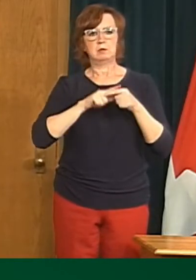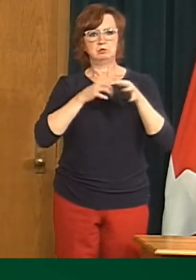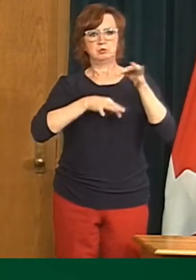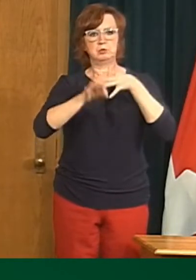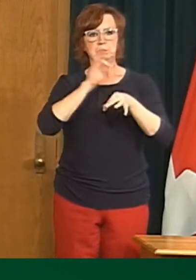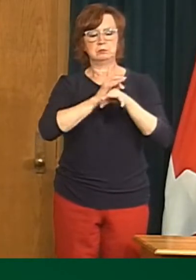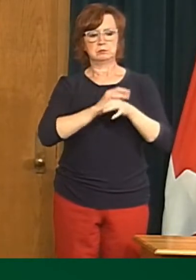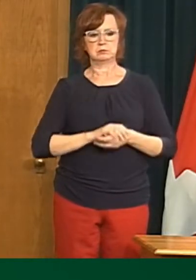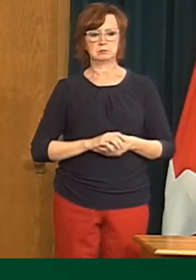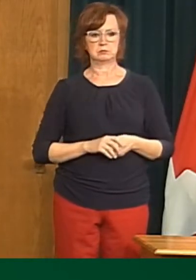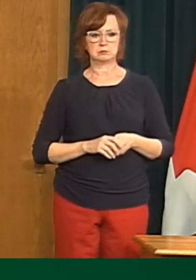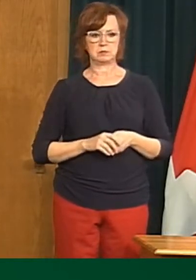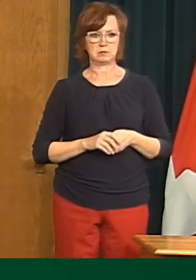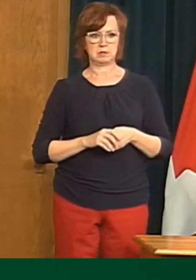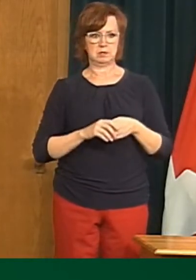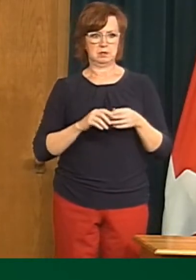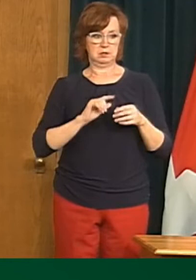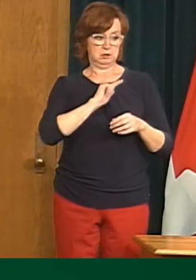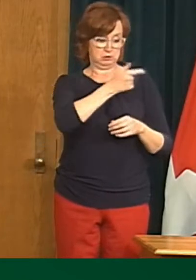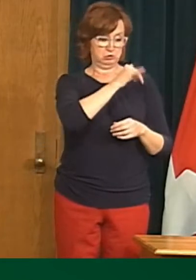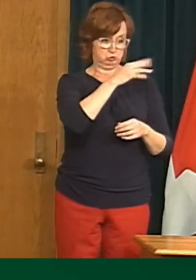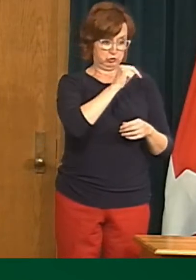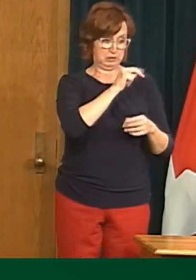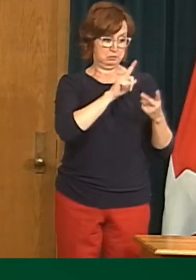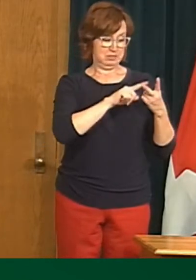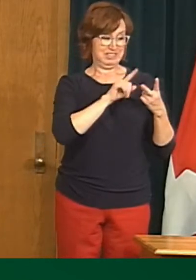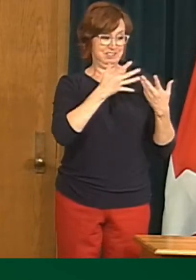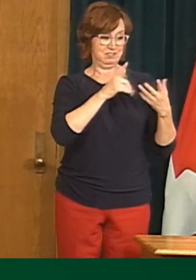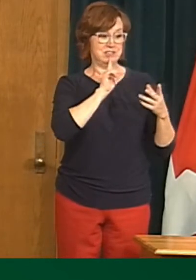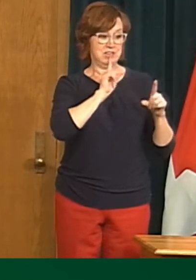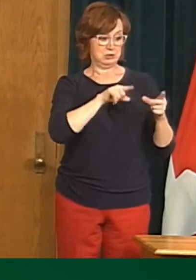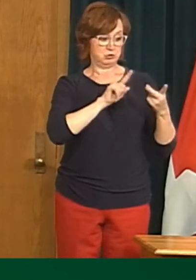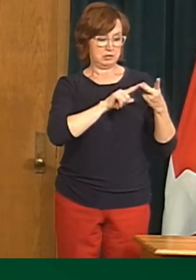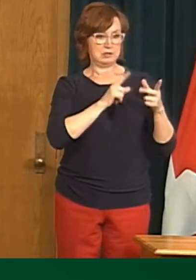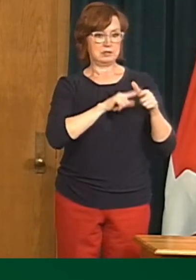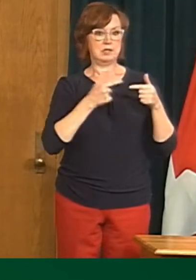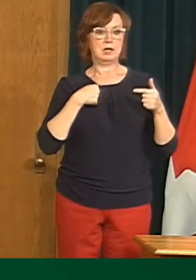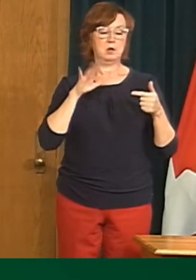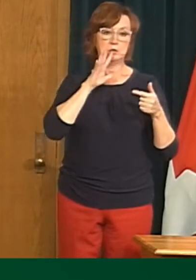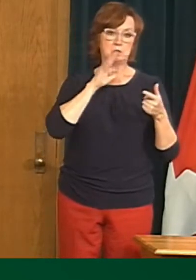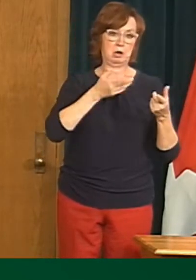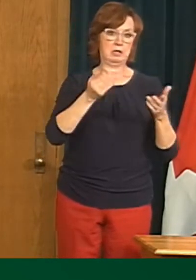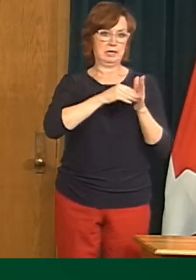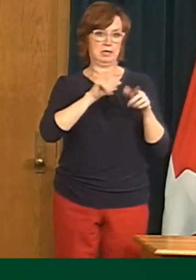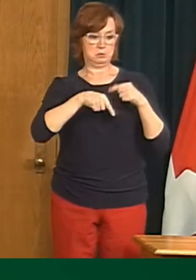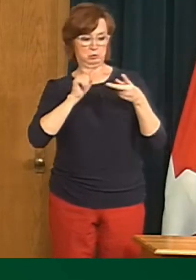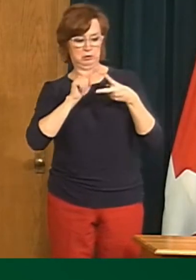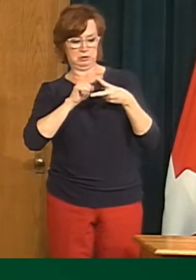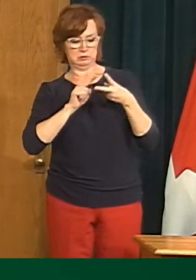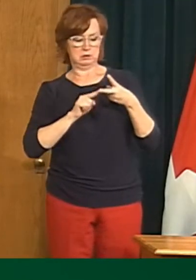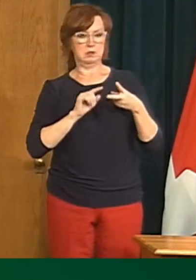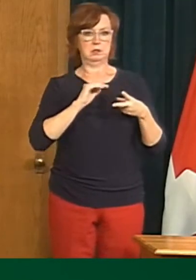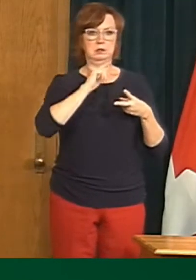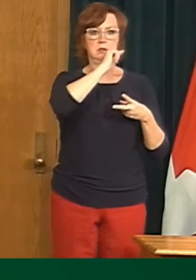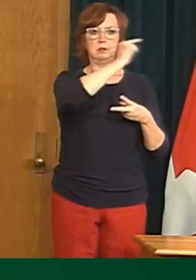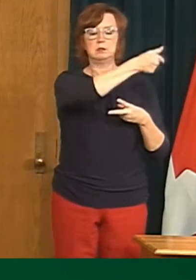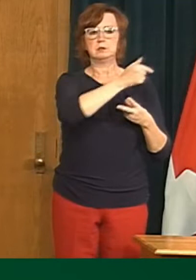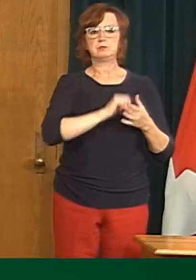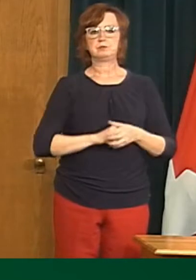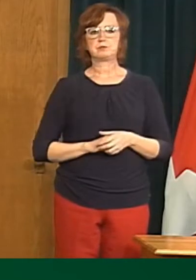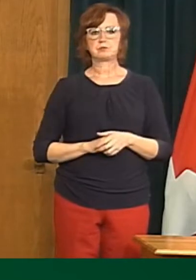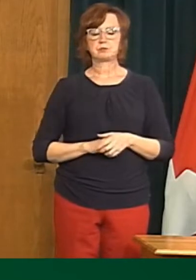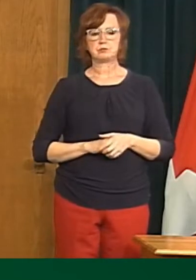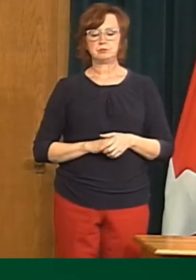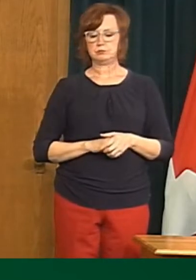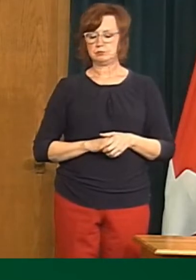you, and then I'll do the self-isolation or the sick pay. Sure. Piece. Thanks, Premier. I would just add on the